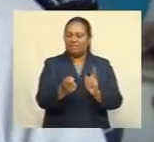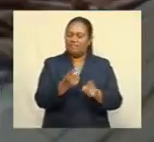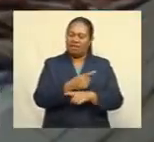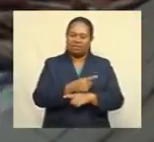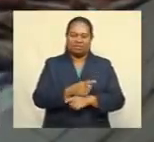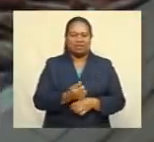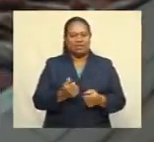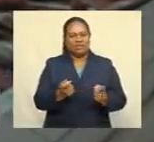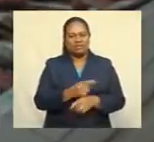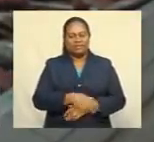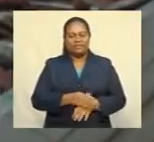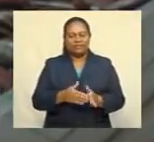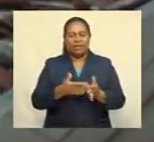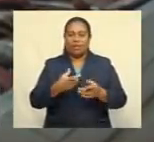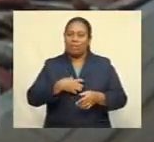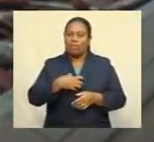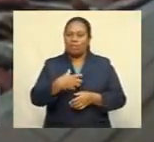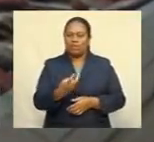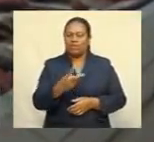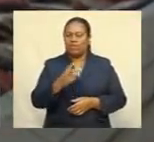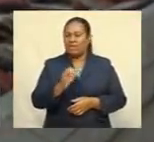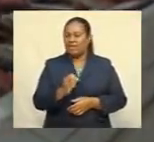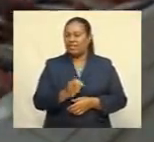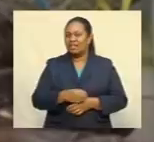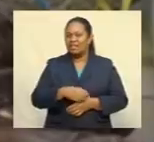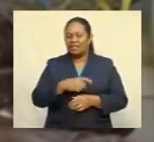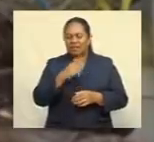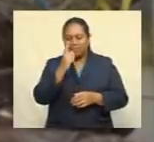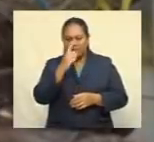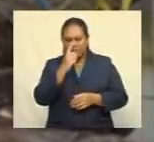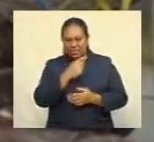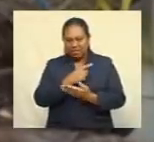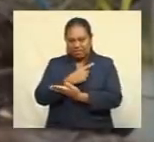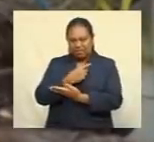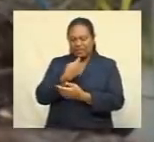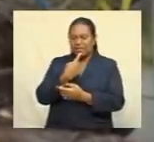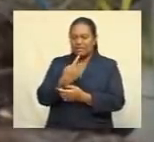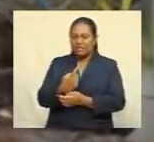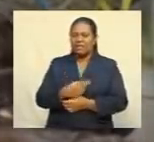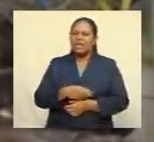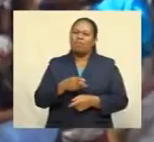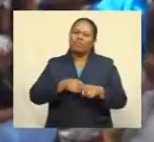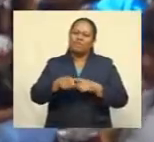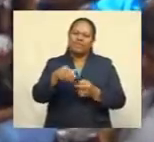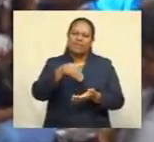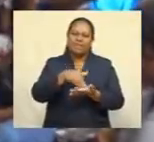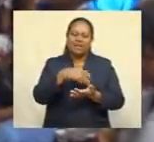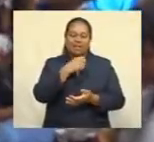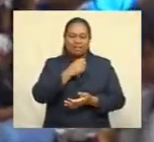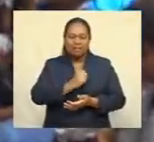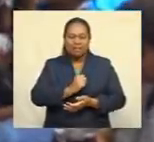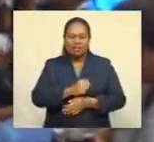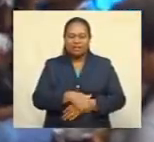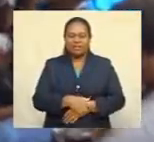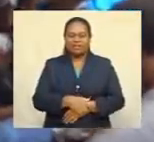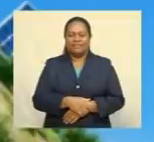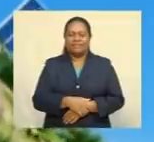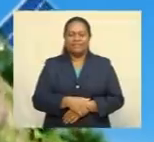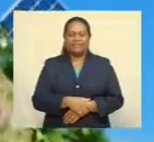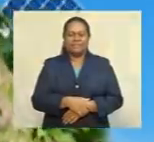practices. There are more than 20 fish vendors at the Nosori market, many of whom are middlemen. Kelly Vadala, FBC